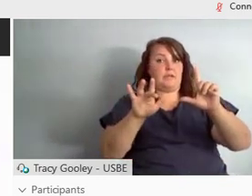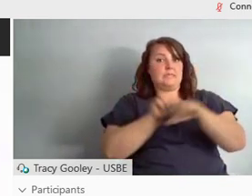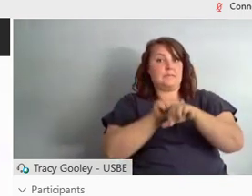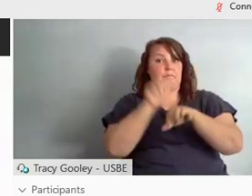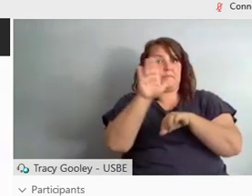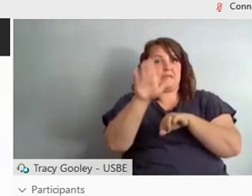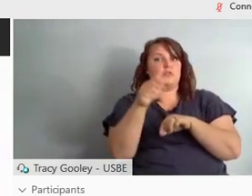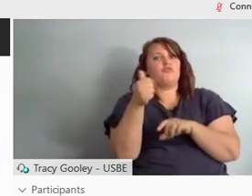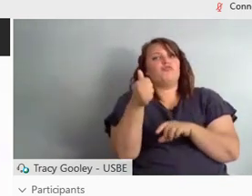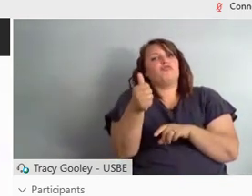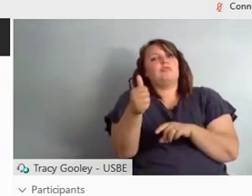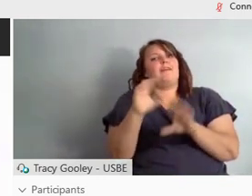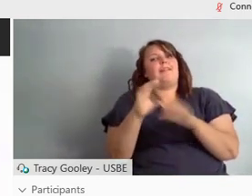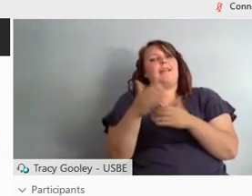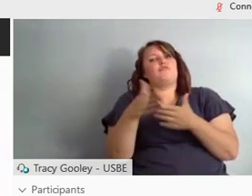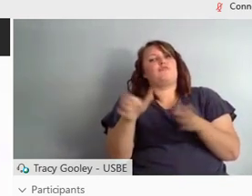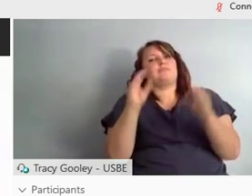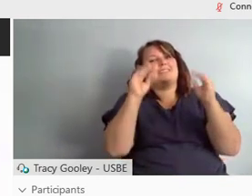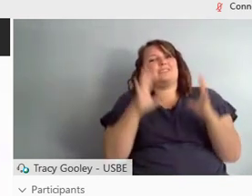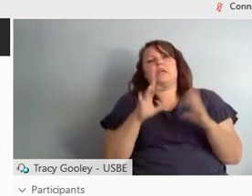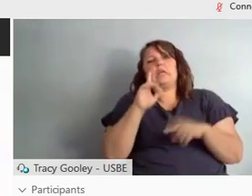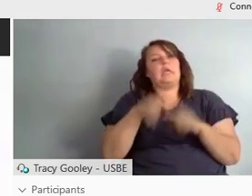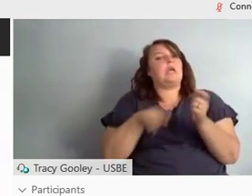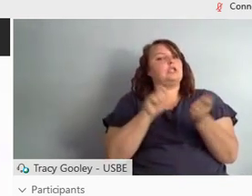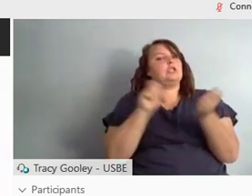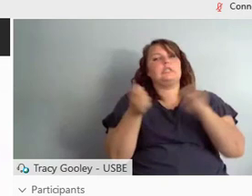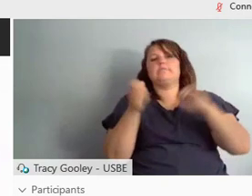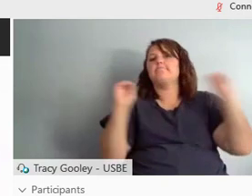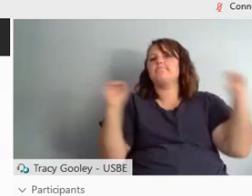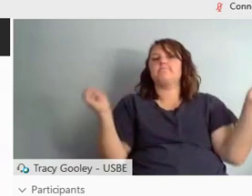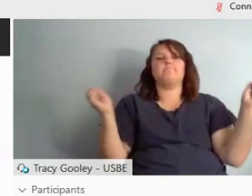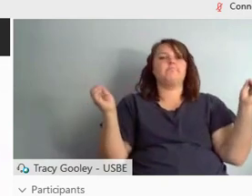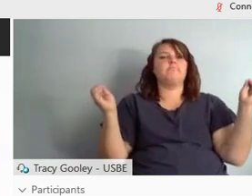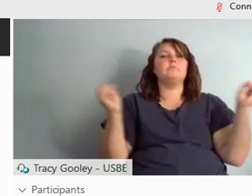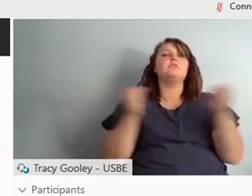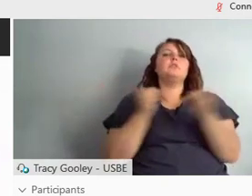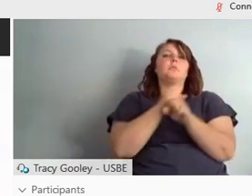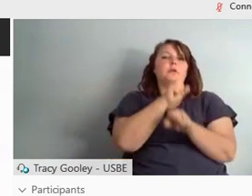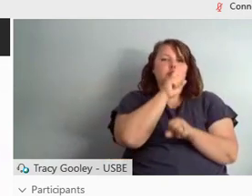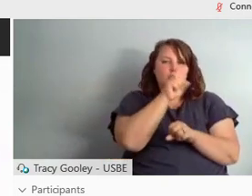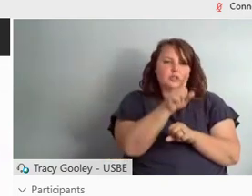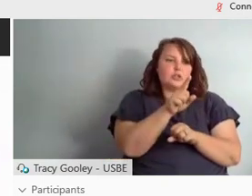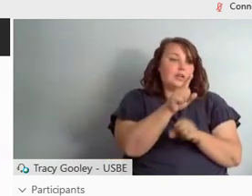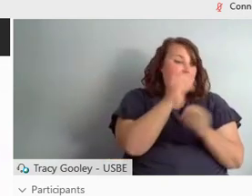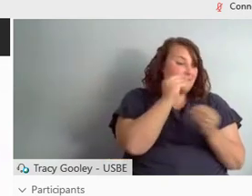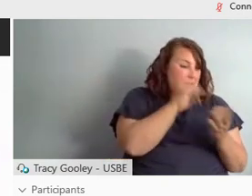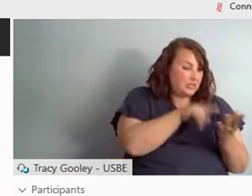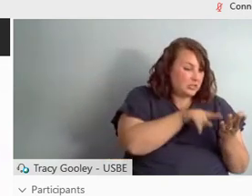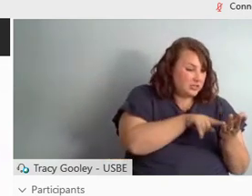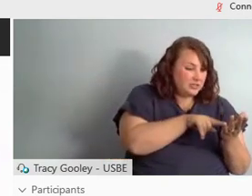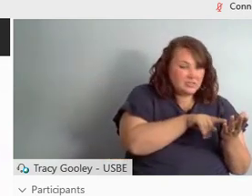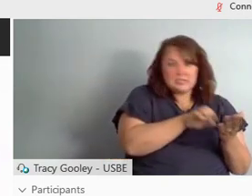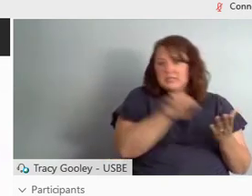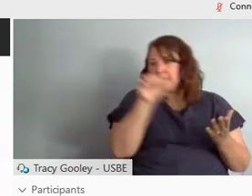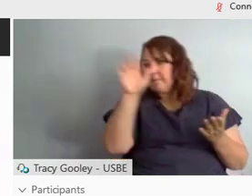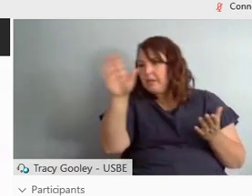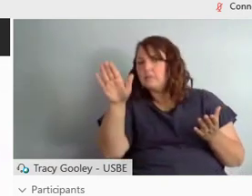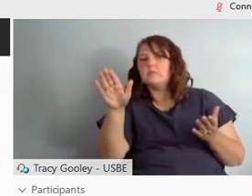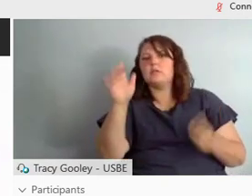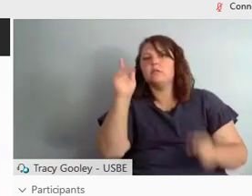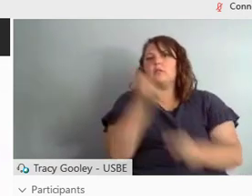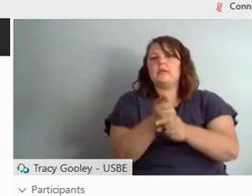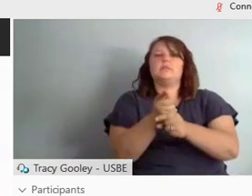you as a classroom teacher cannot make any changes to that. So just make sure that the information that you are submitting